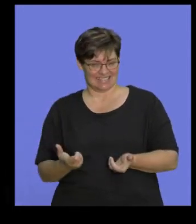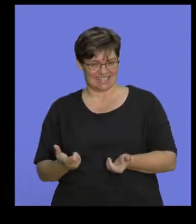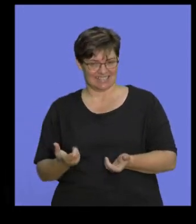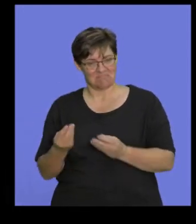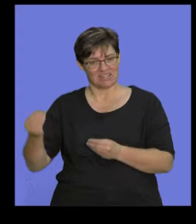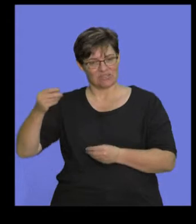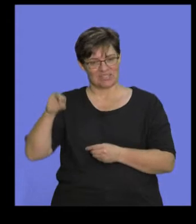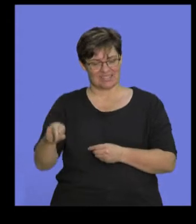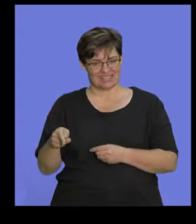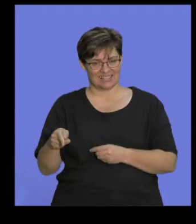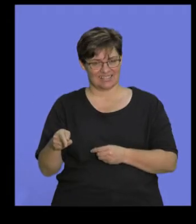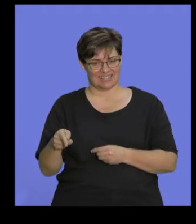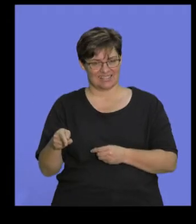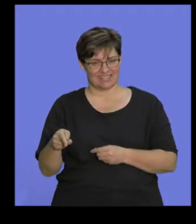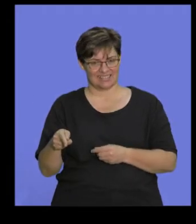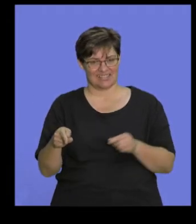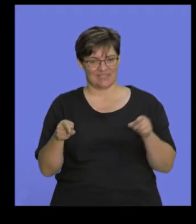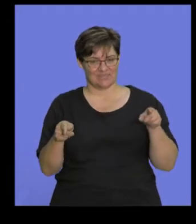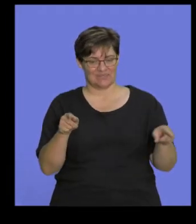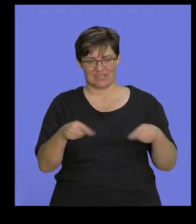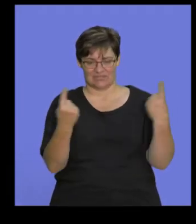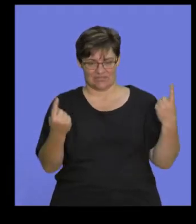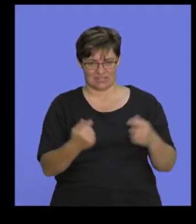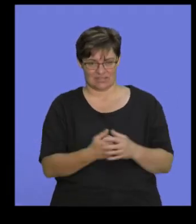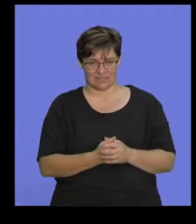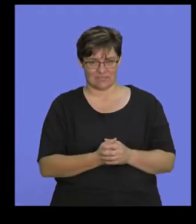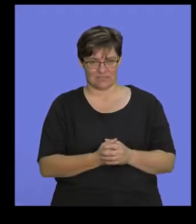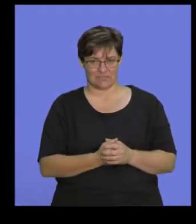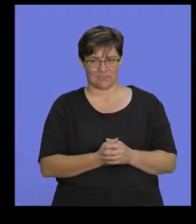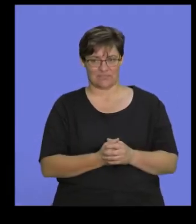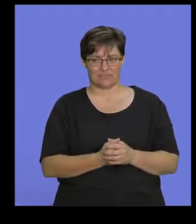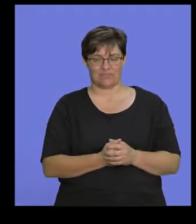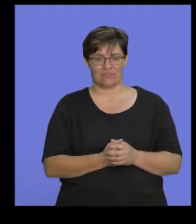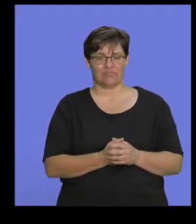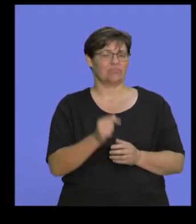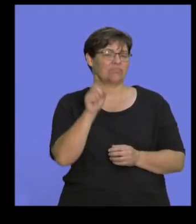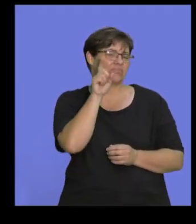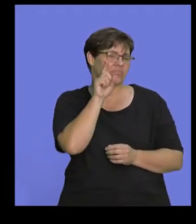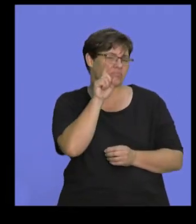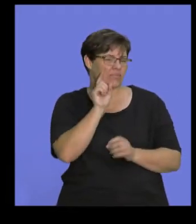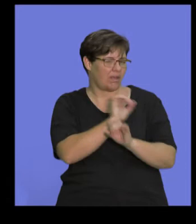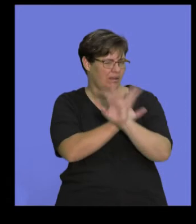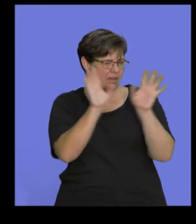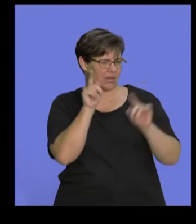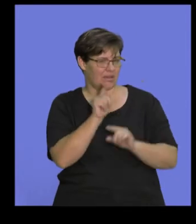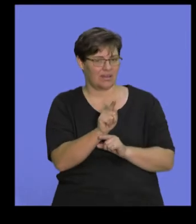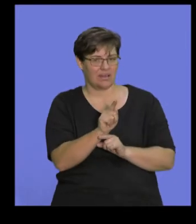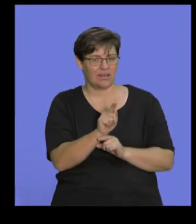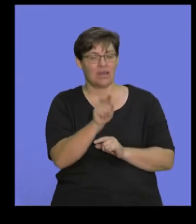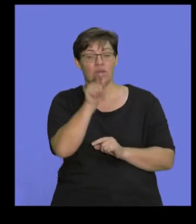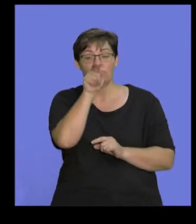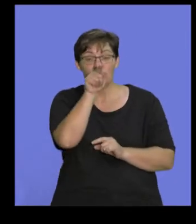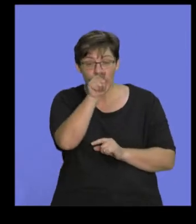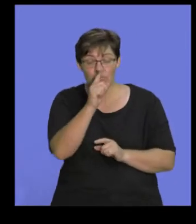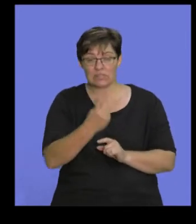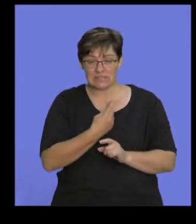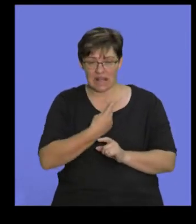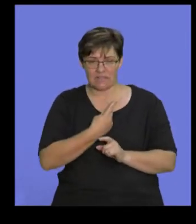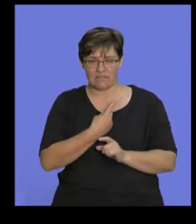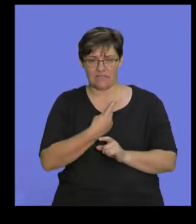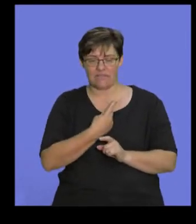as interest at the end of the year. Now, if we look at this, I want you to calculate